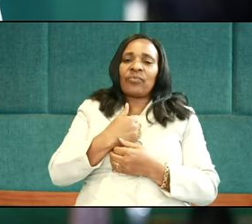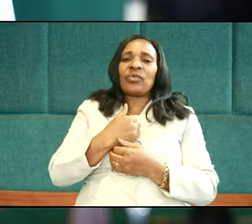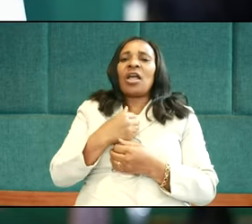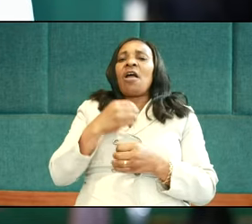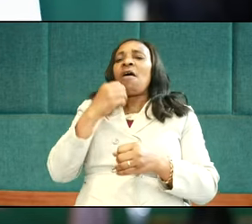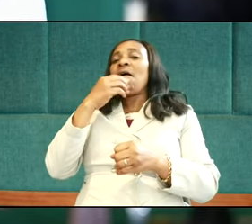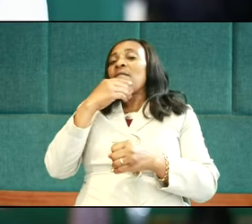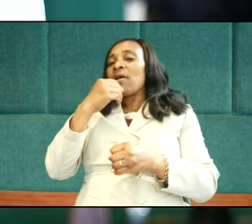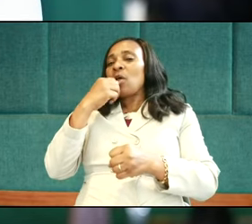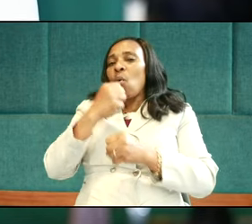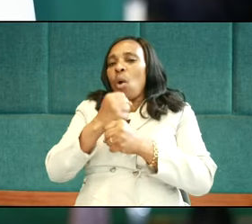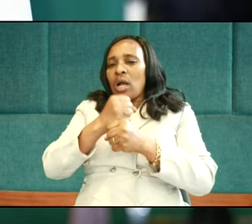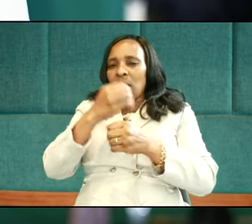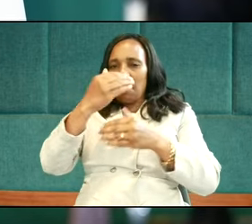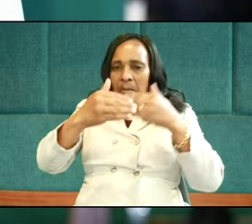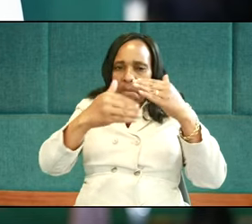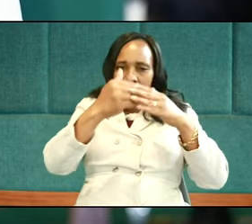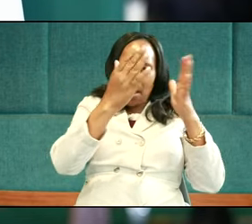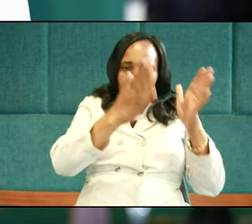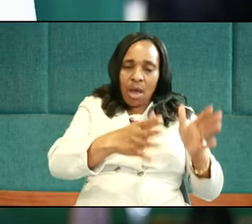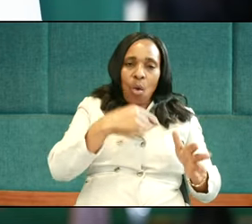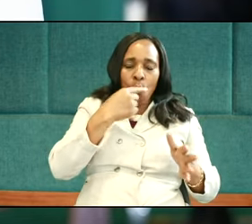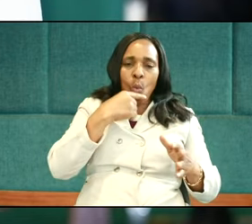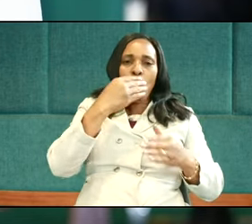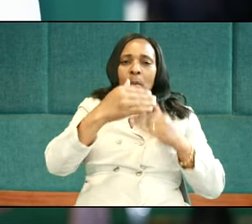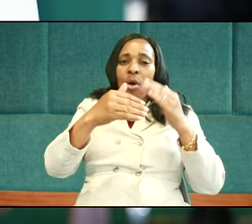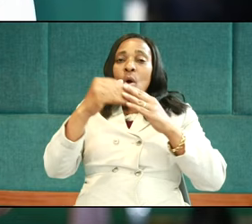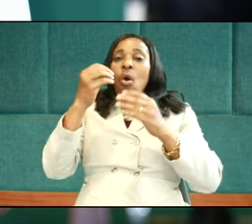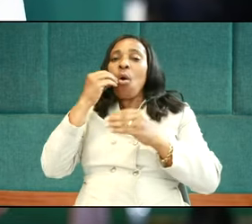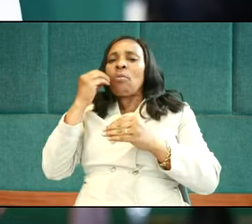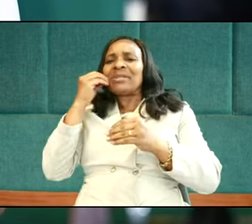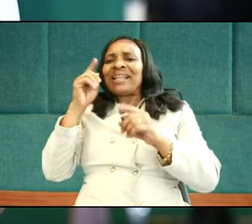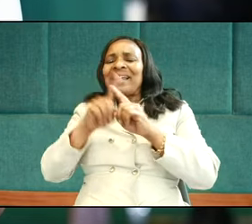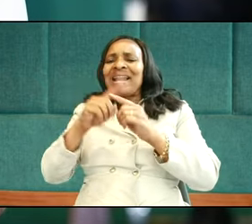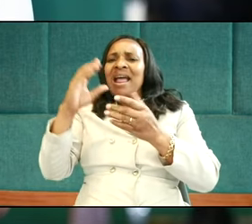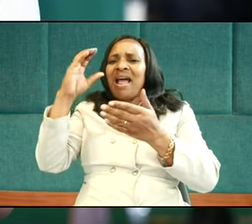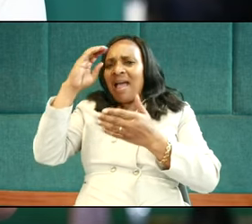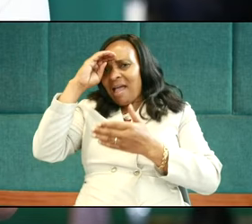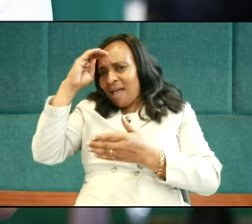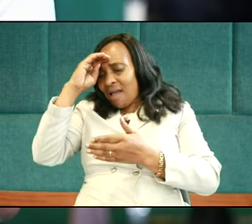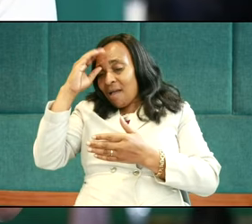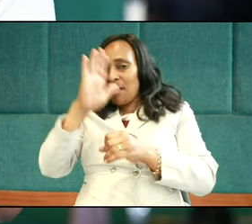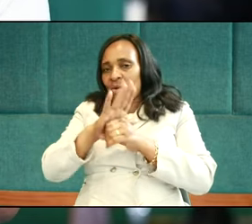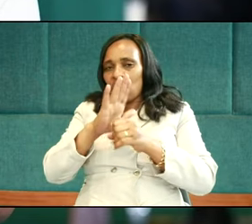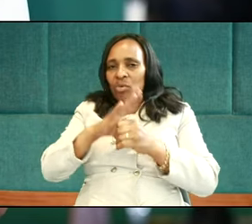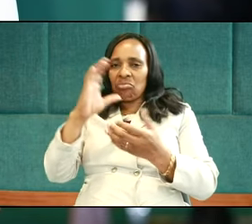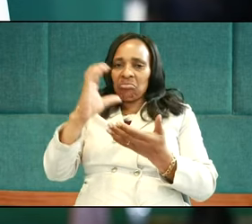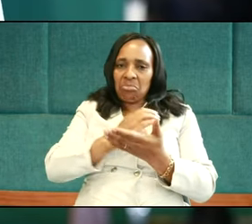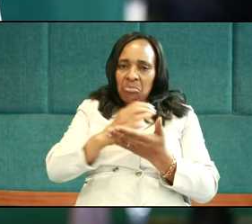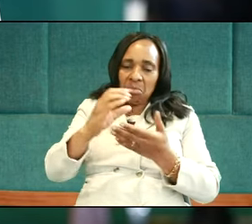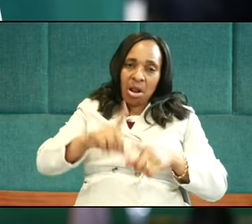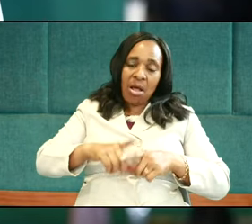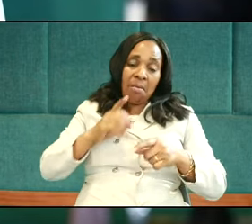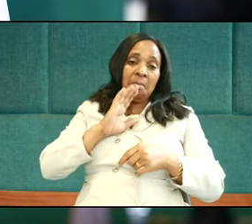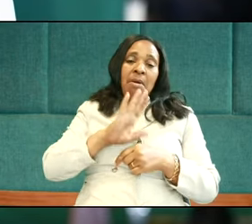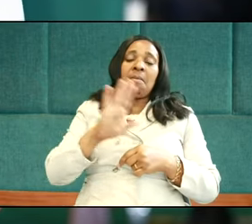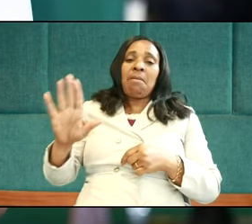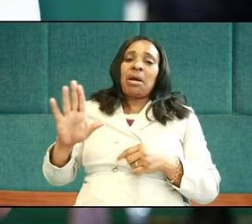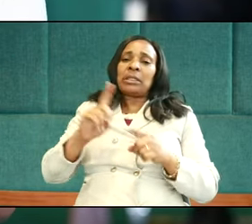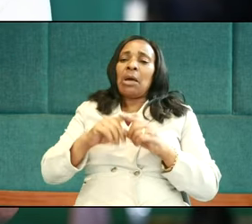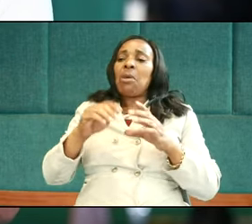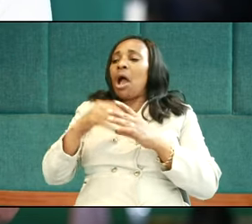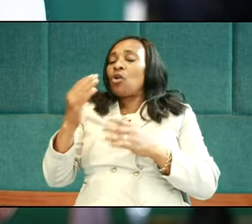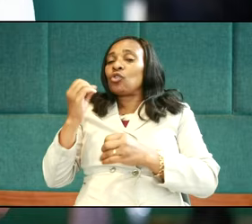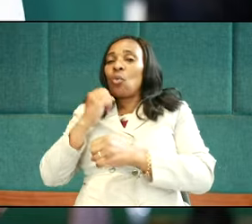Father worked as a builder who built homes, but he also drank a lot of alcohol in his life. When he got off work, he